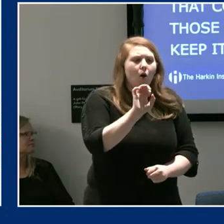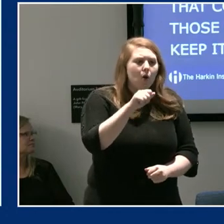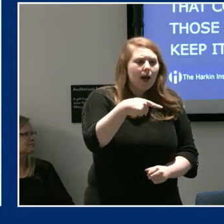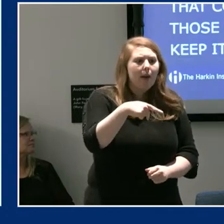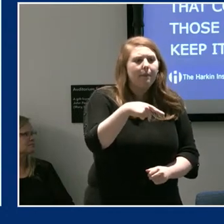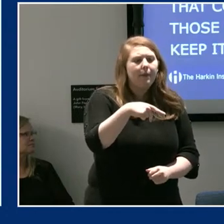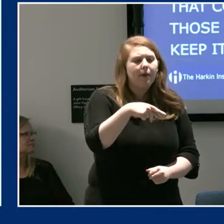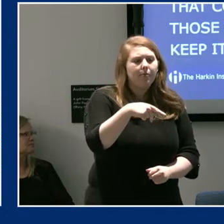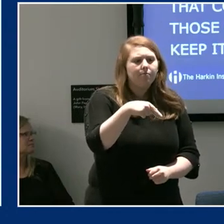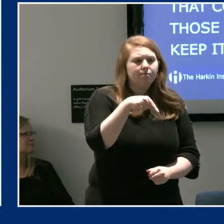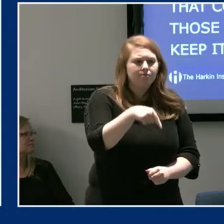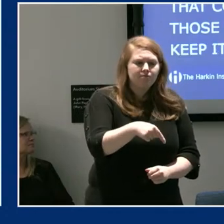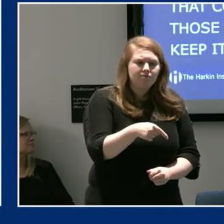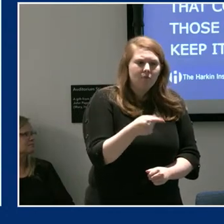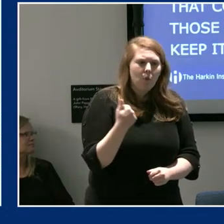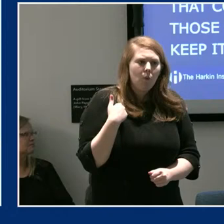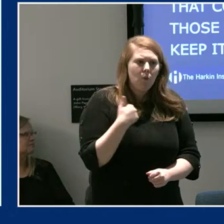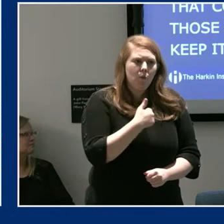were there